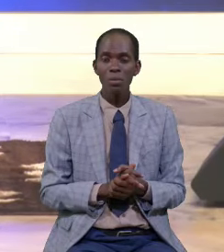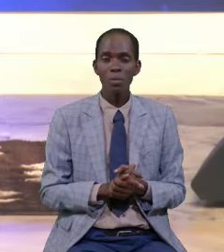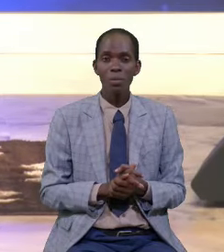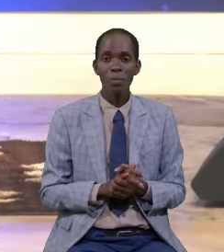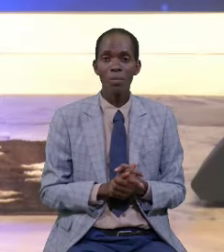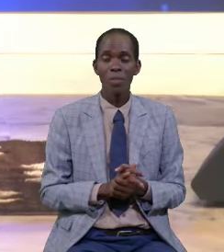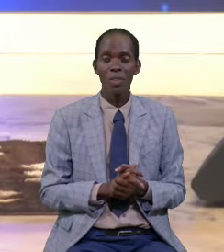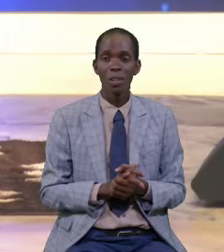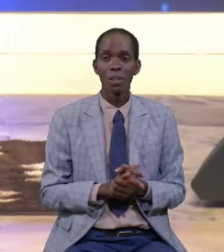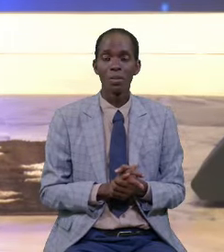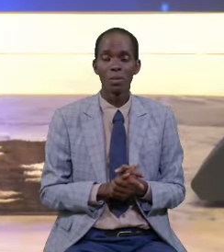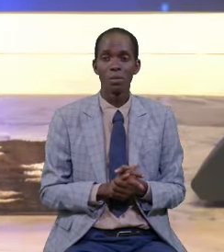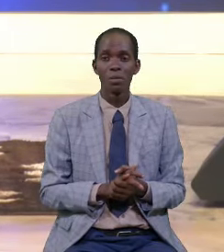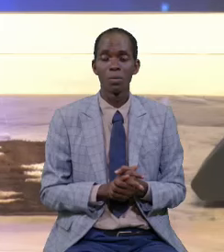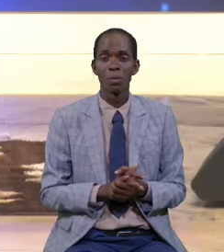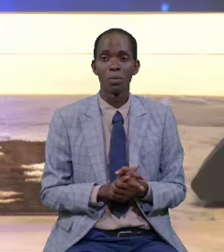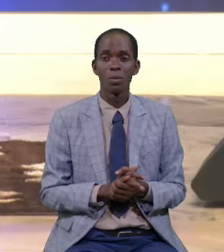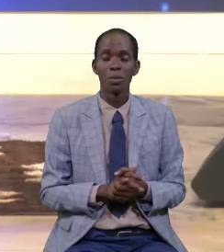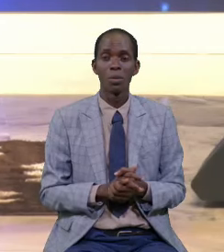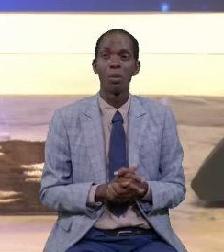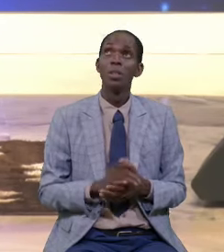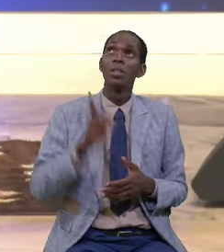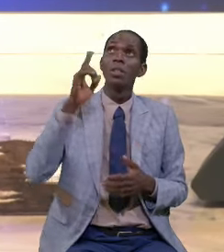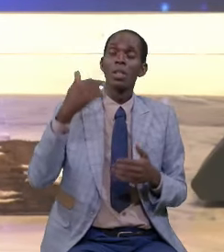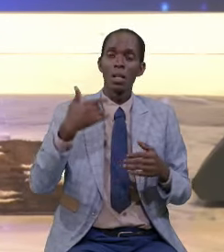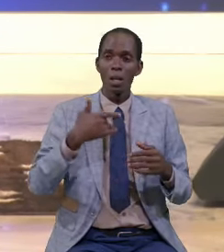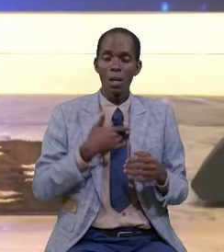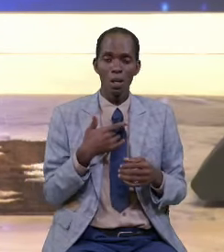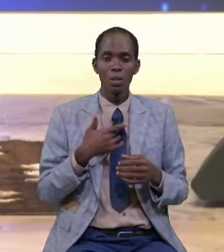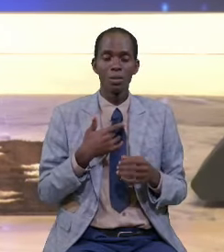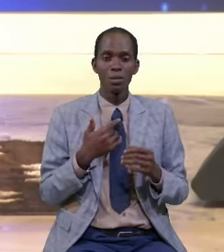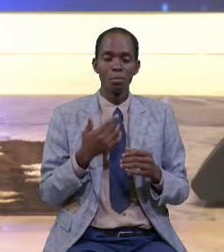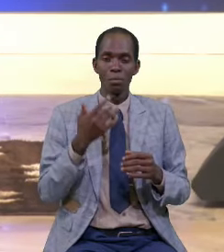He has pledged the blood of Jesus